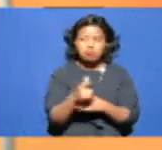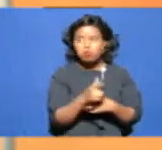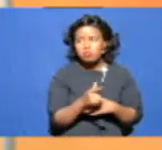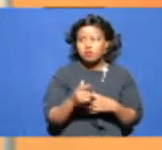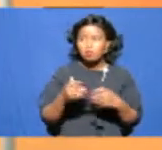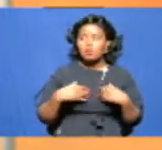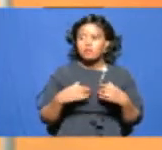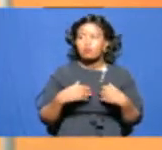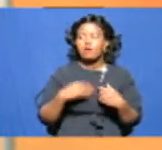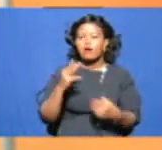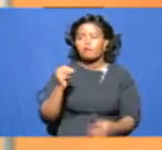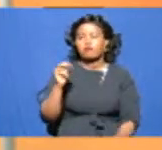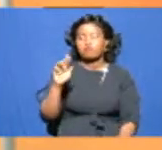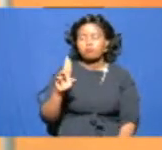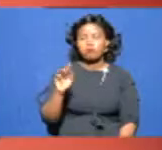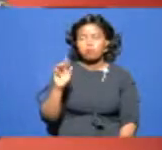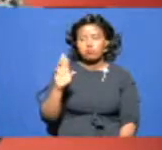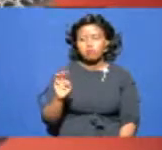Mulemi.